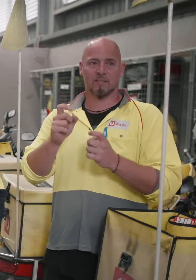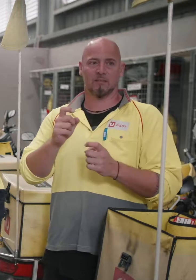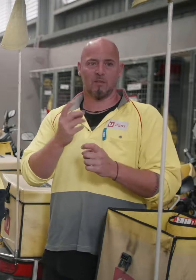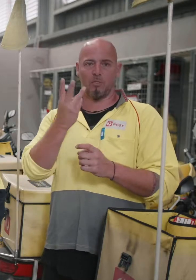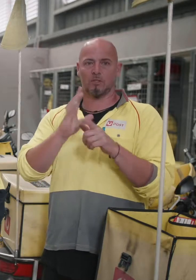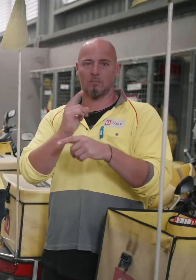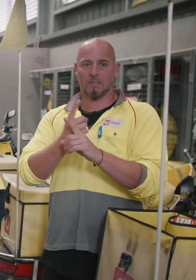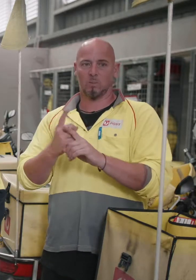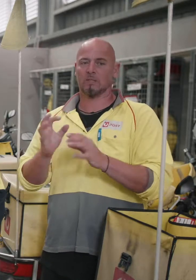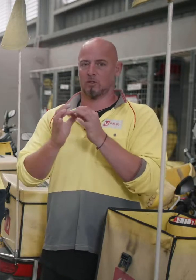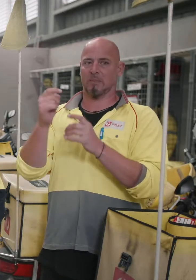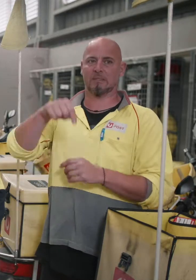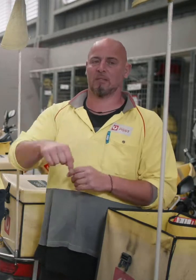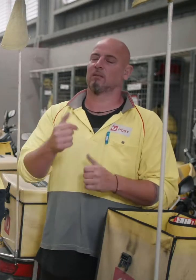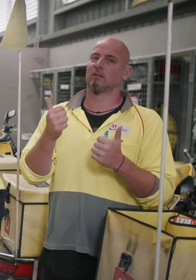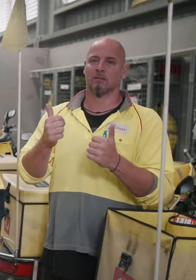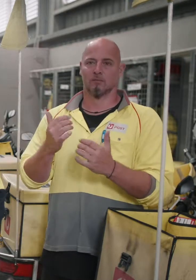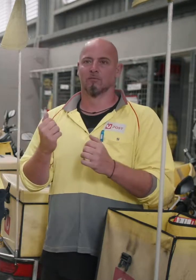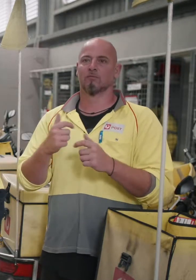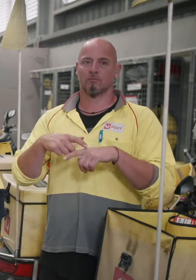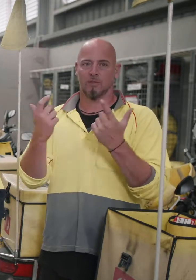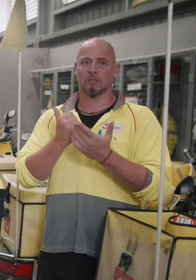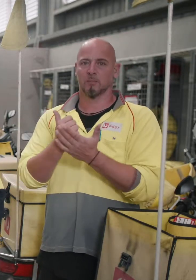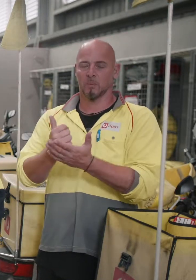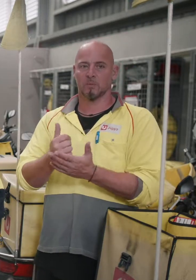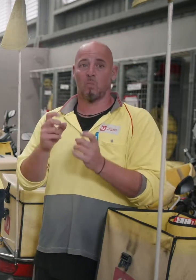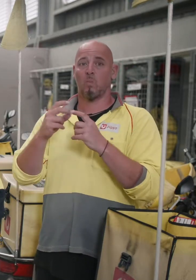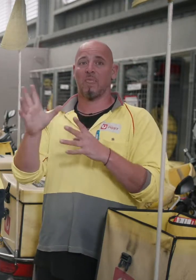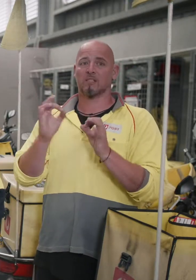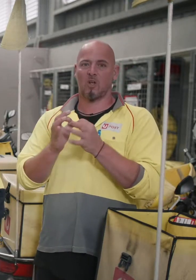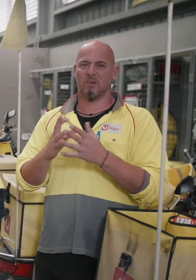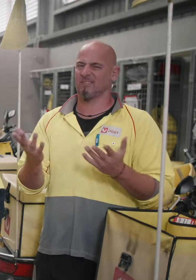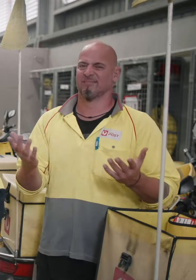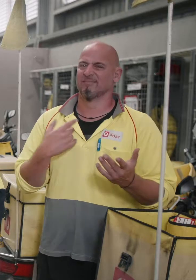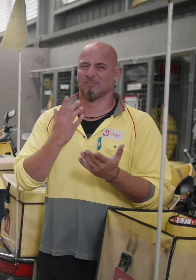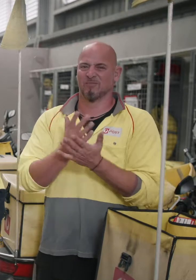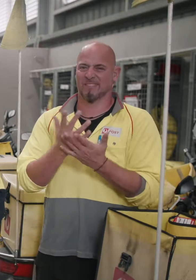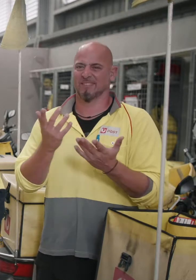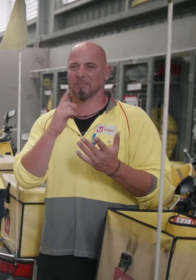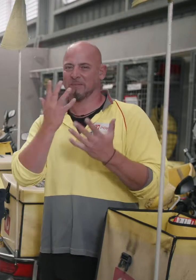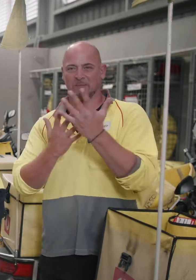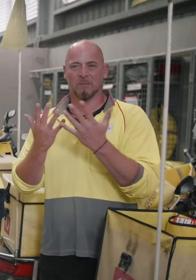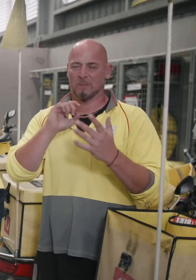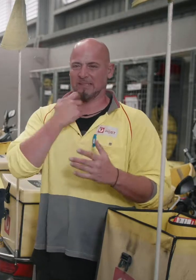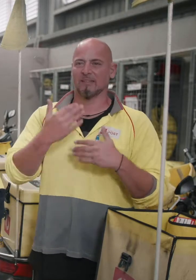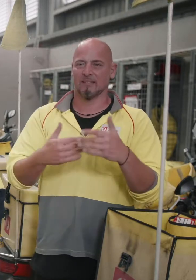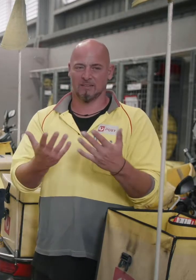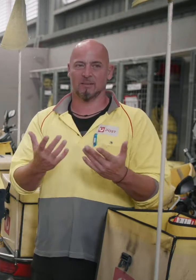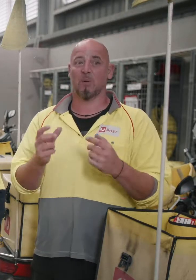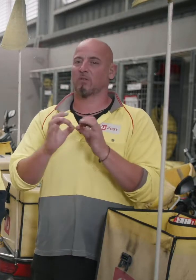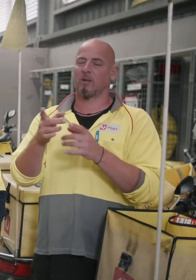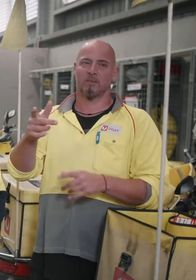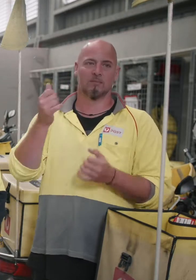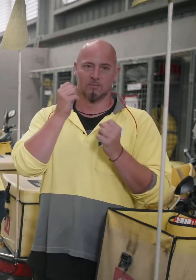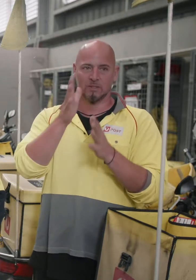their job exactly the way I do it. The only difference is 3 mornings a week I have an interpreter here, so I can